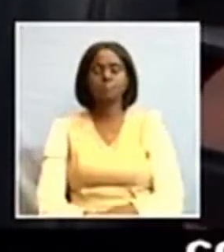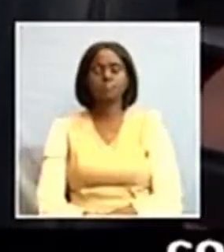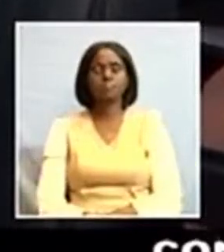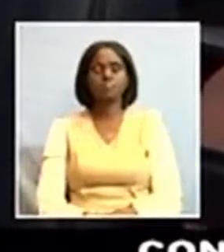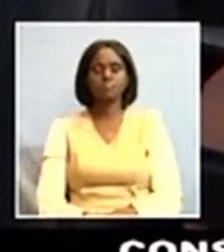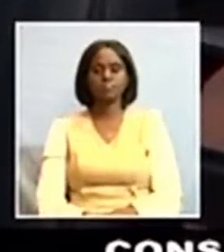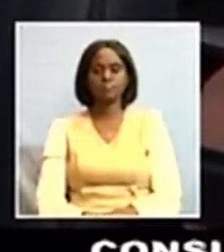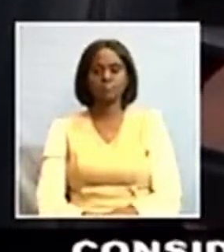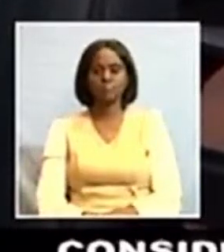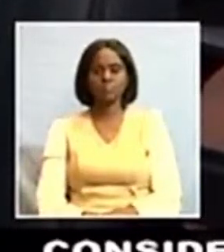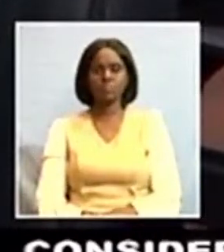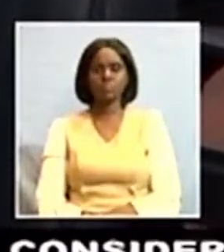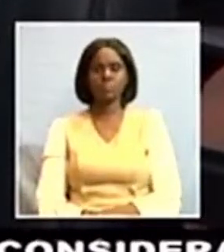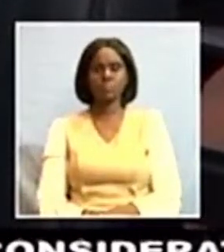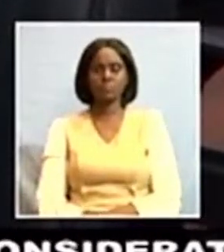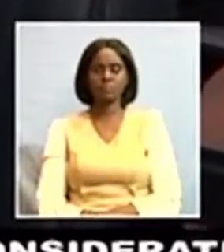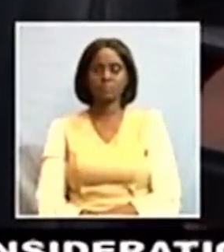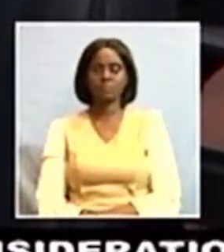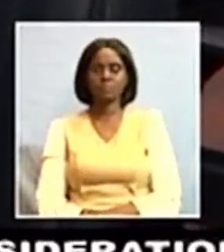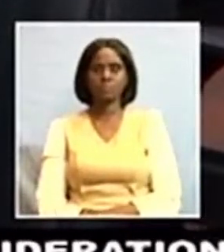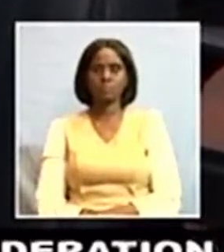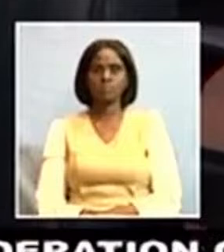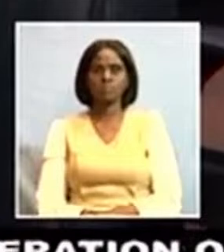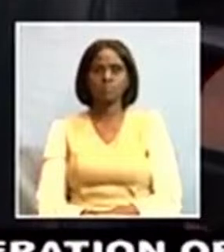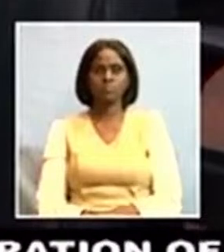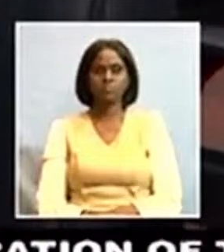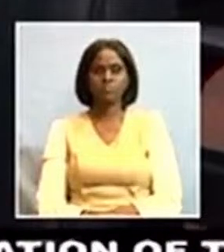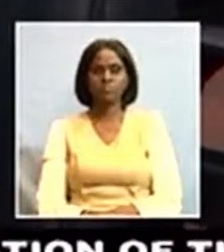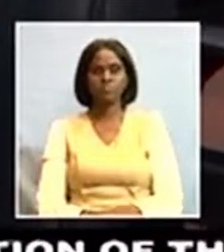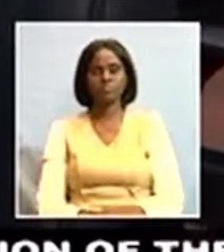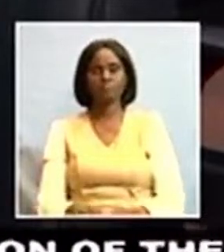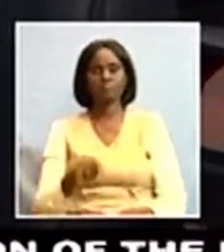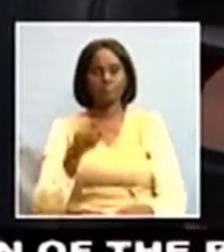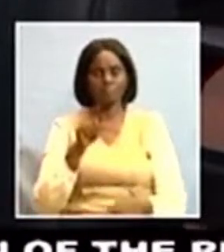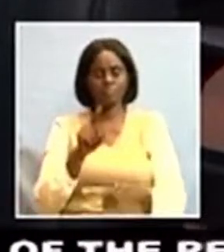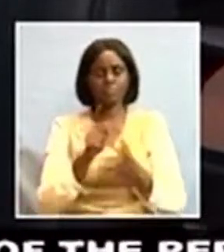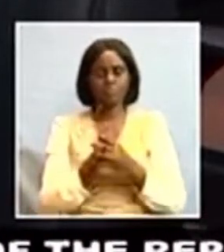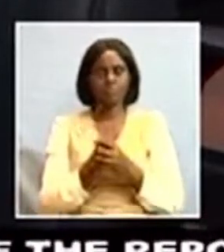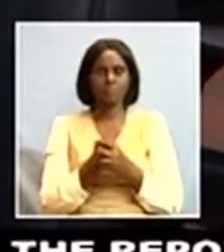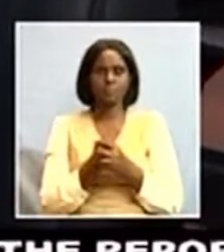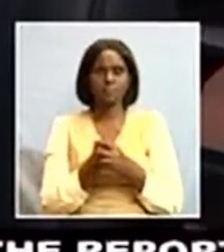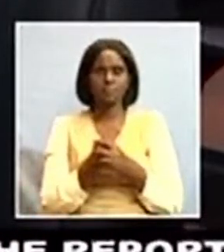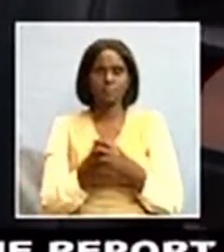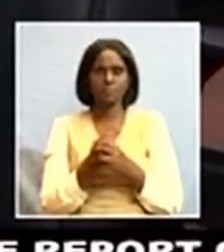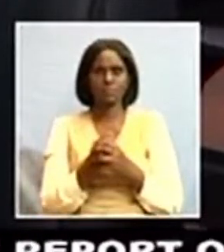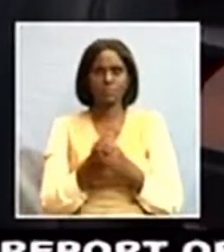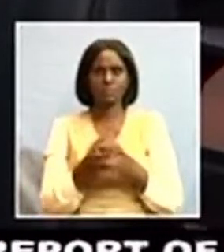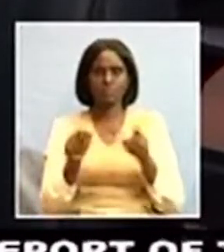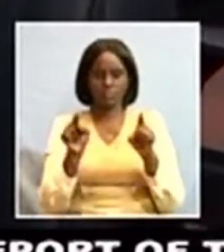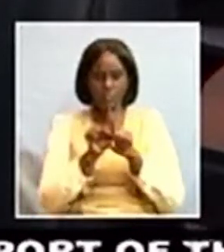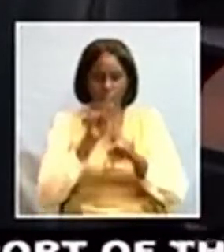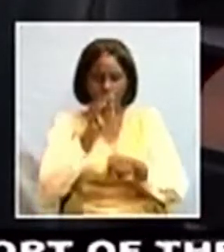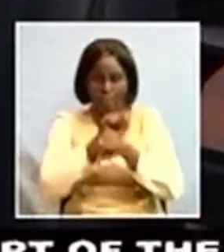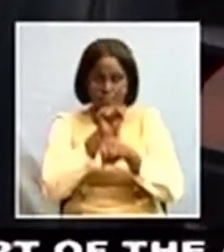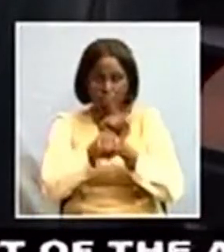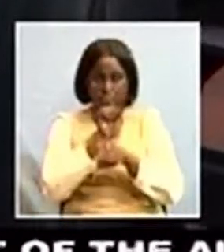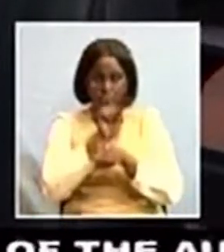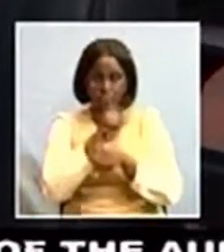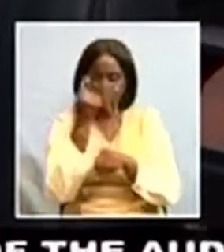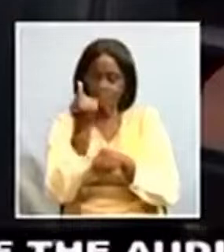but the ledgers that you have provided per project, I